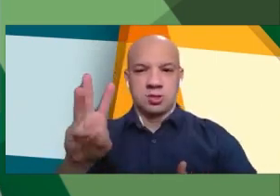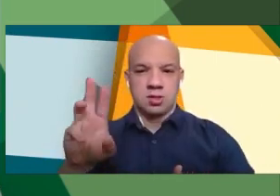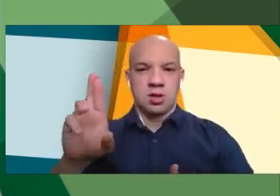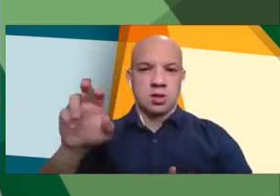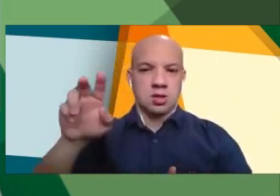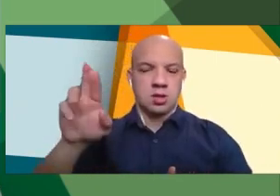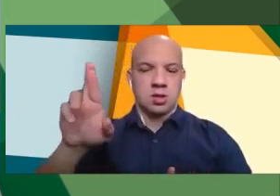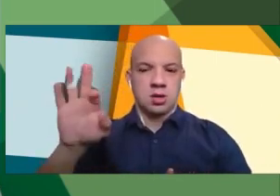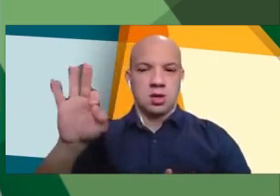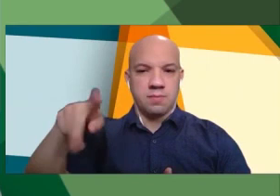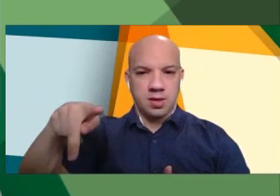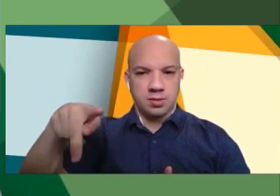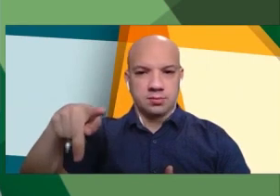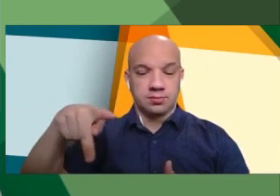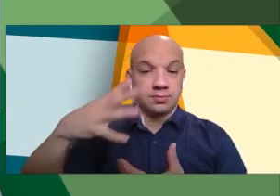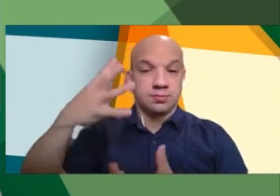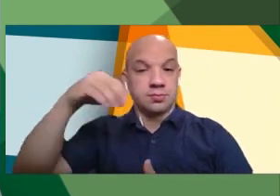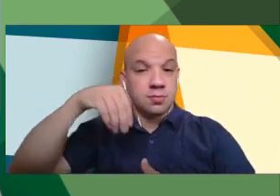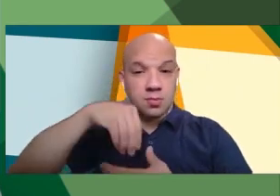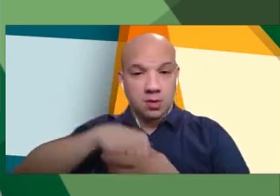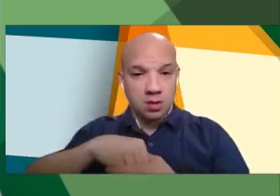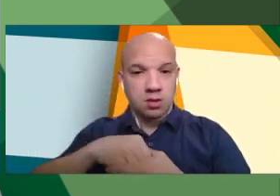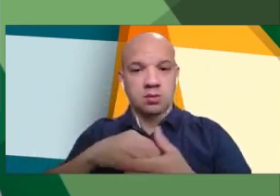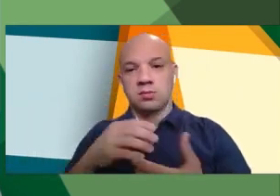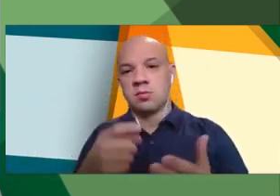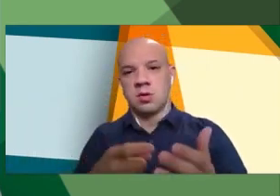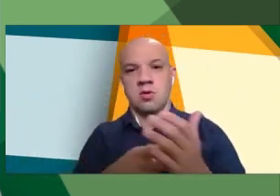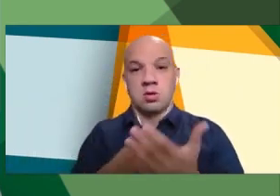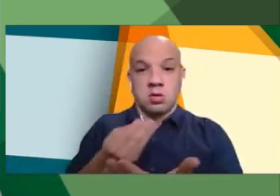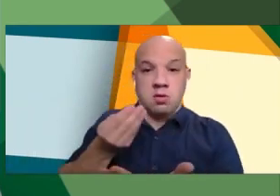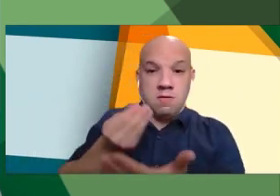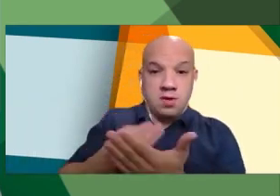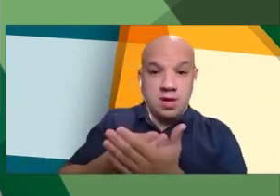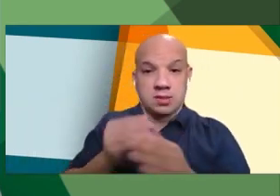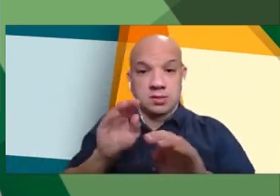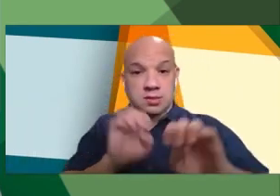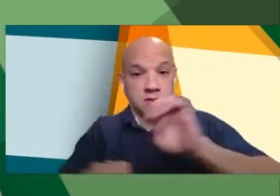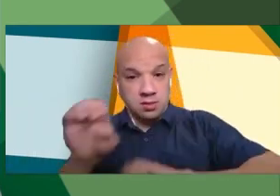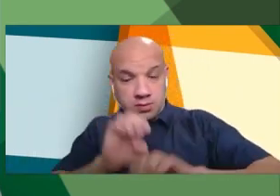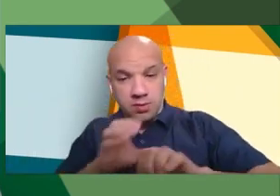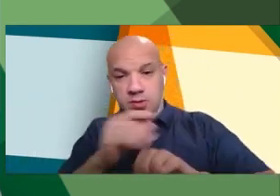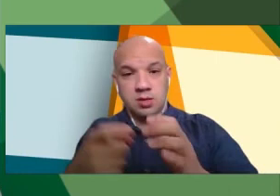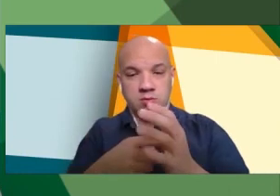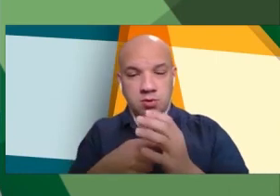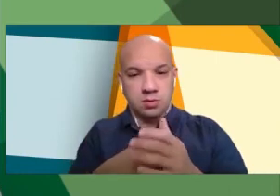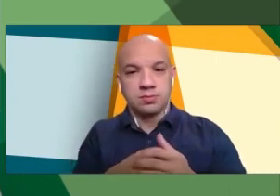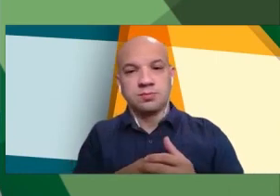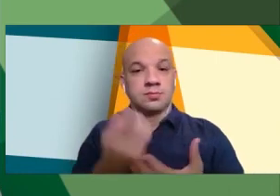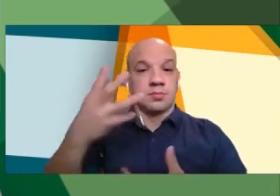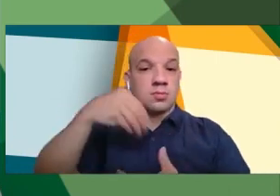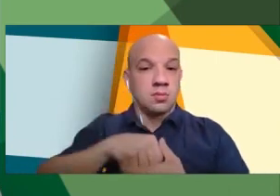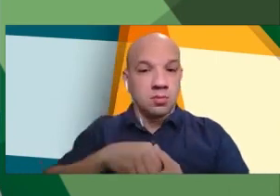and includes, among others, the request of a financial evaluation of financial requirements, and